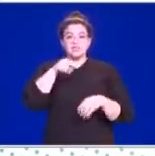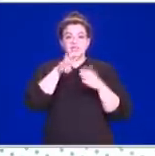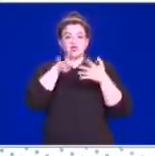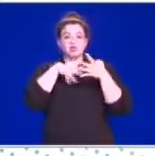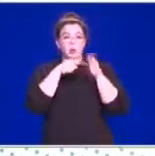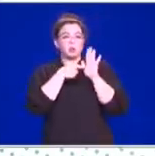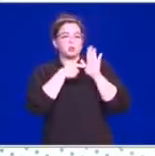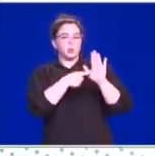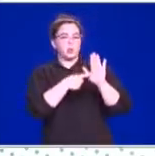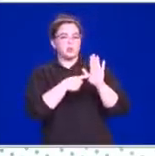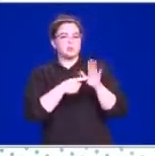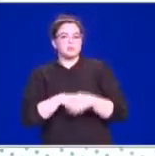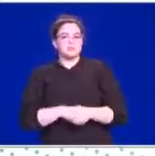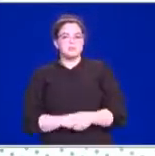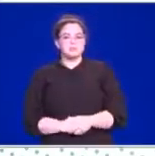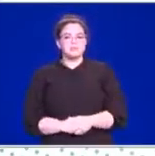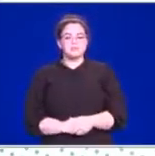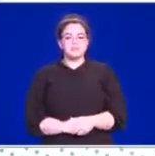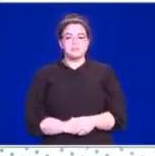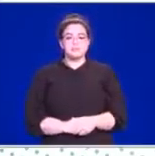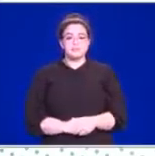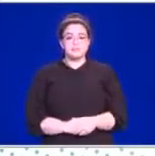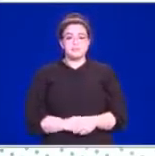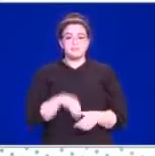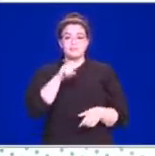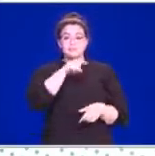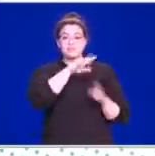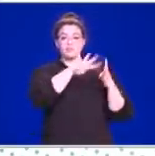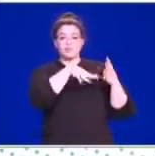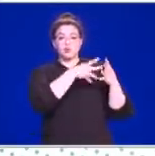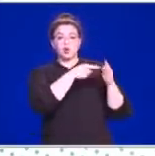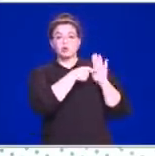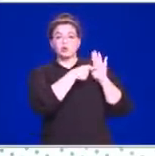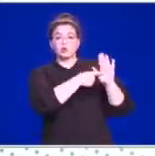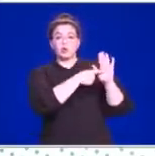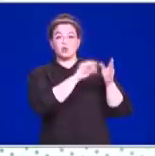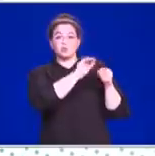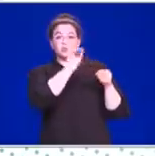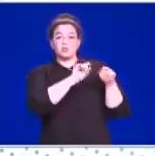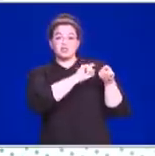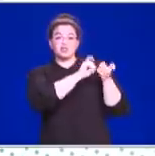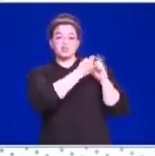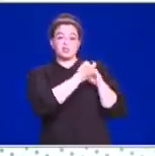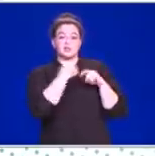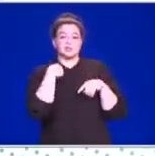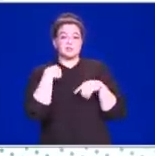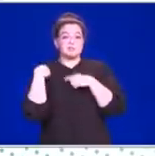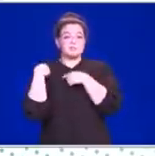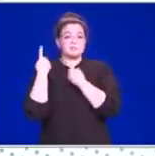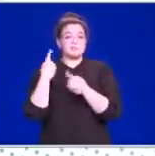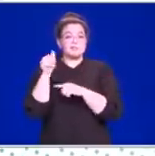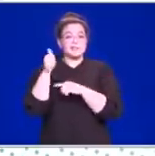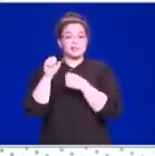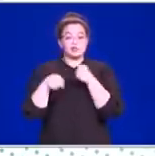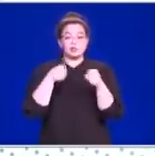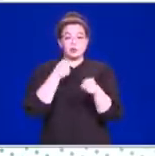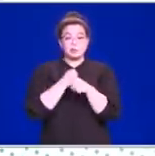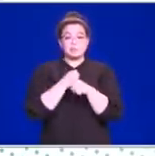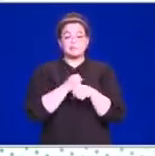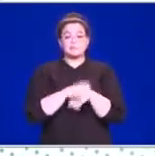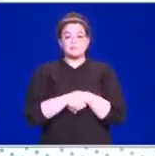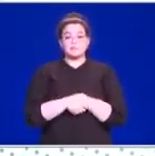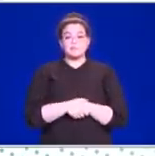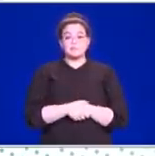shows it in more detail. The graphic shows percent change in population this past decade by county population size